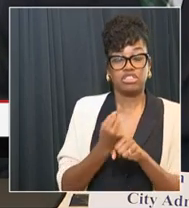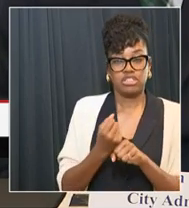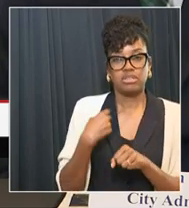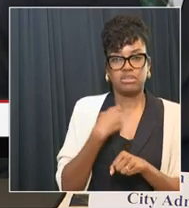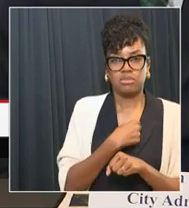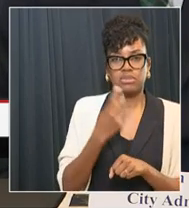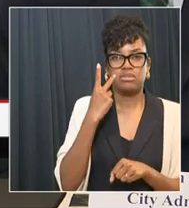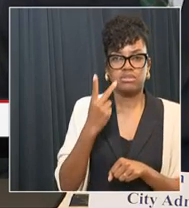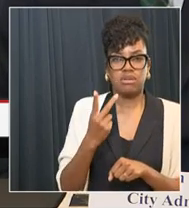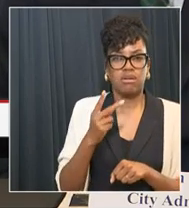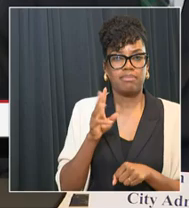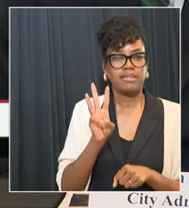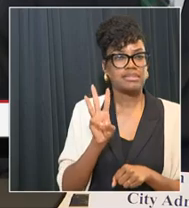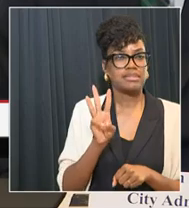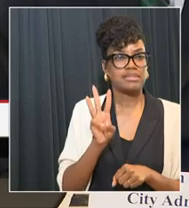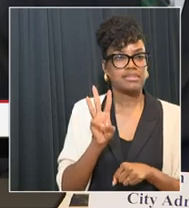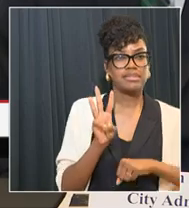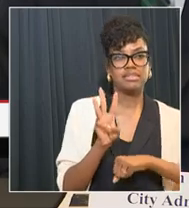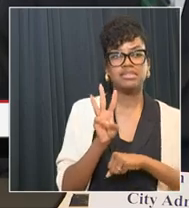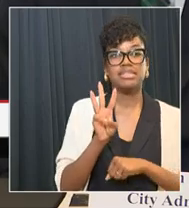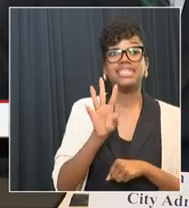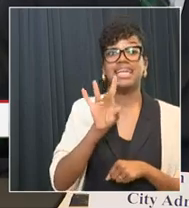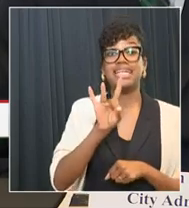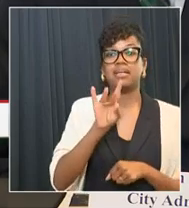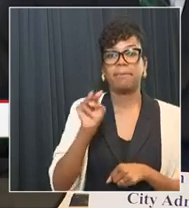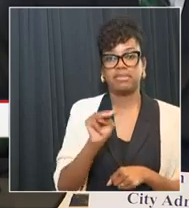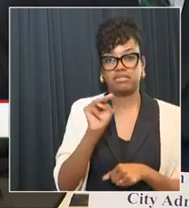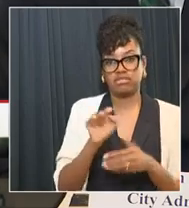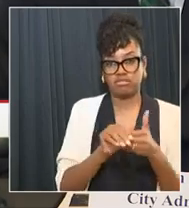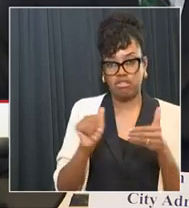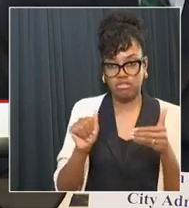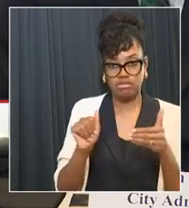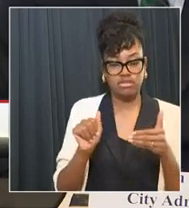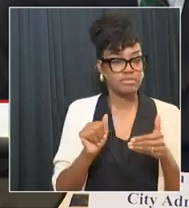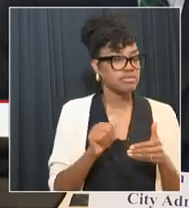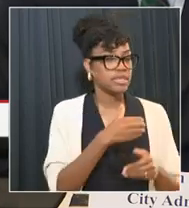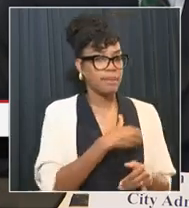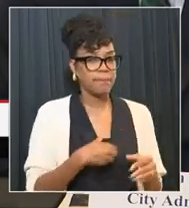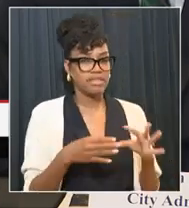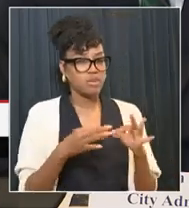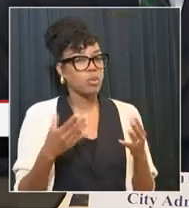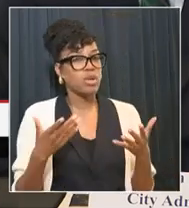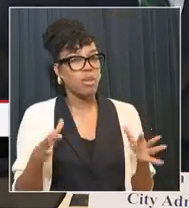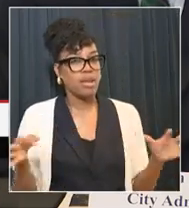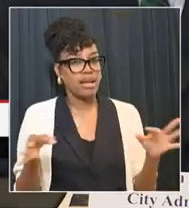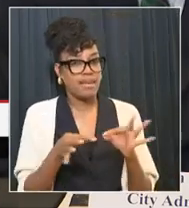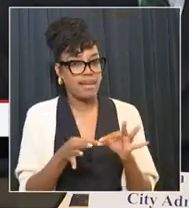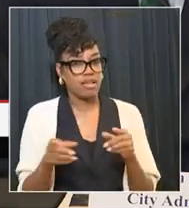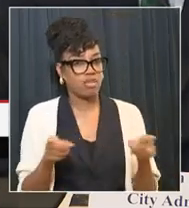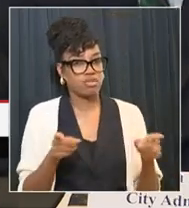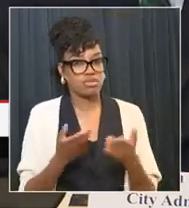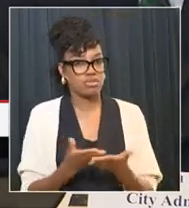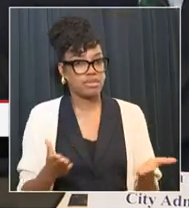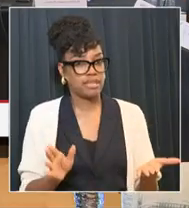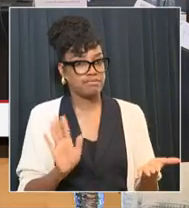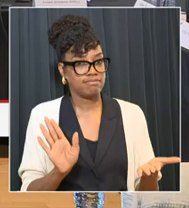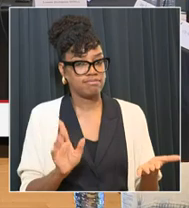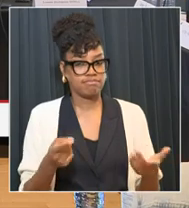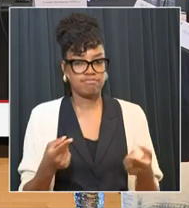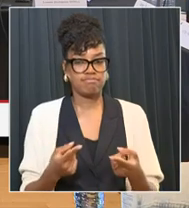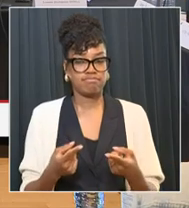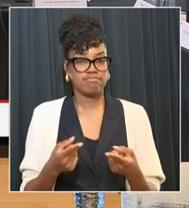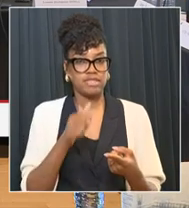then there were additional savings in the out years. And we don't mean to connect the two. The